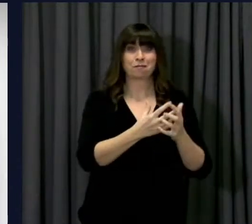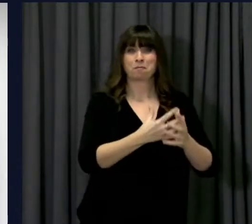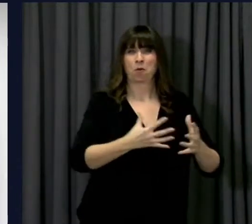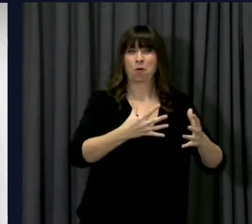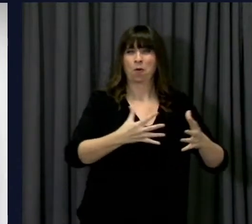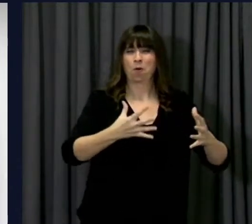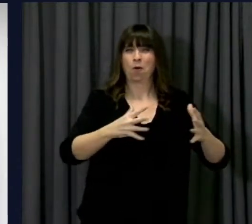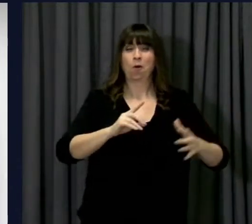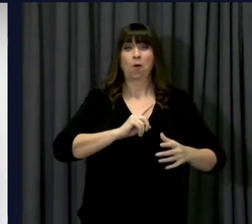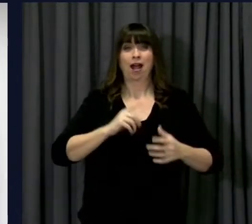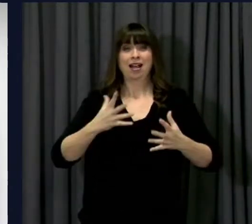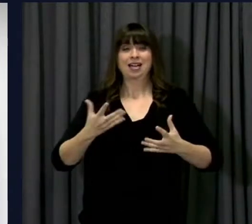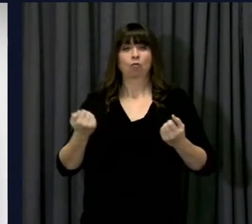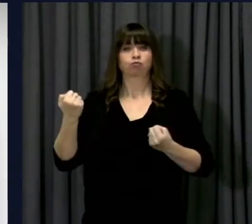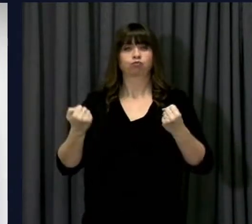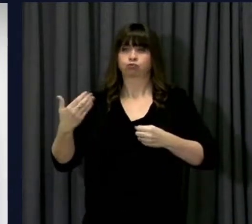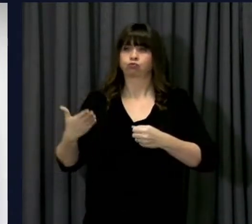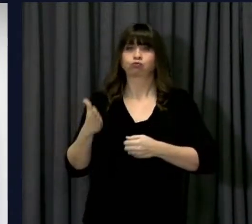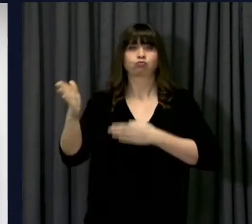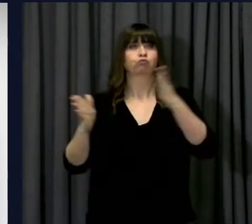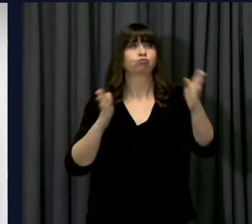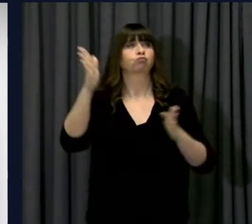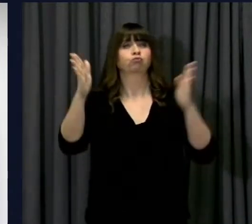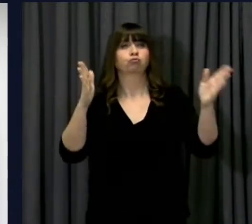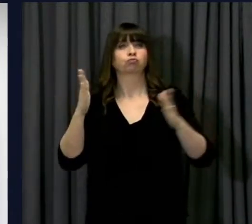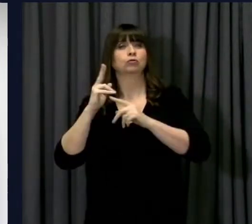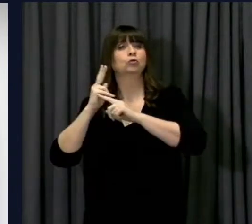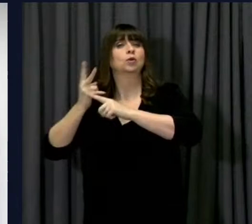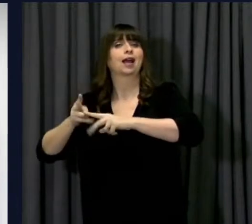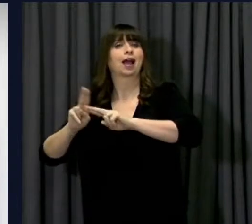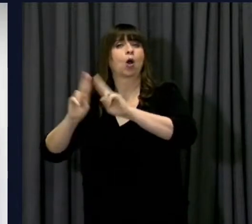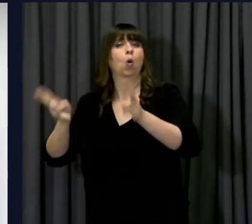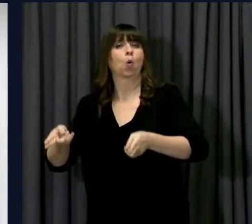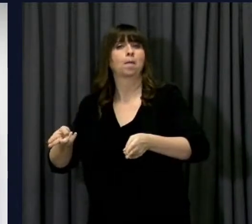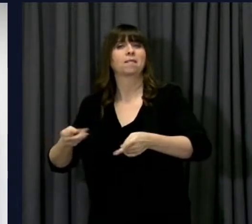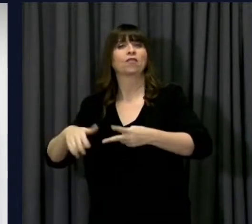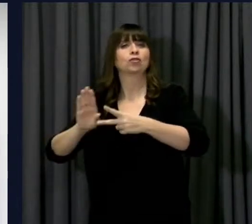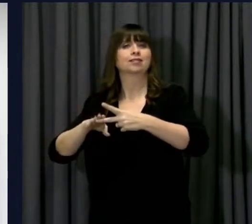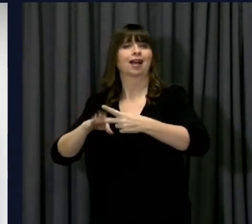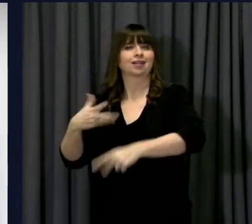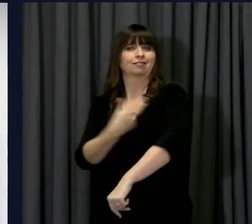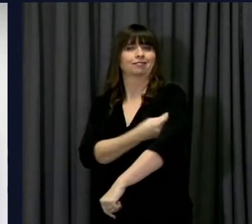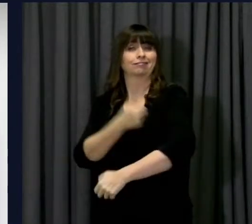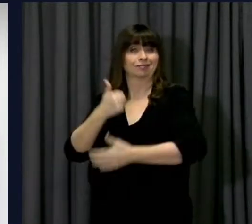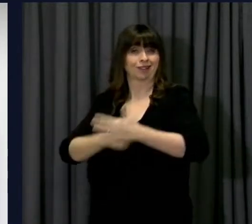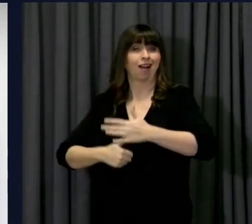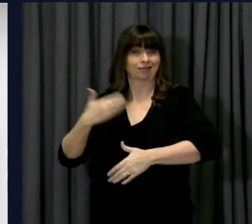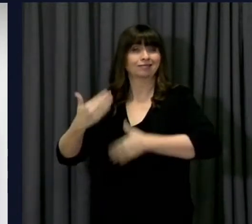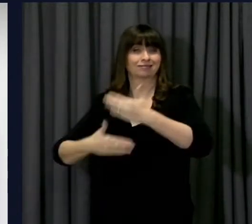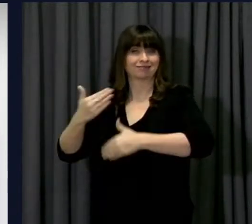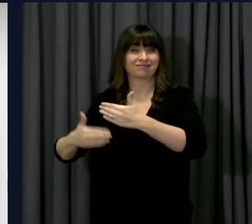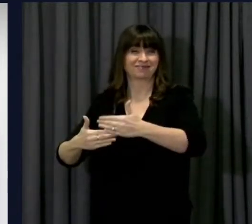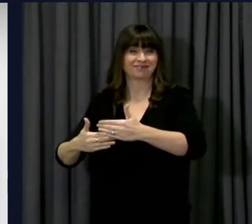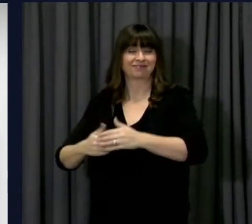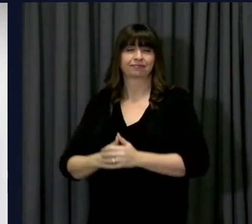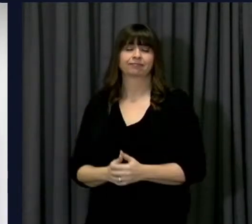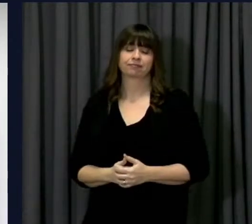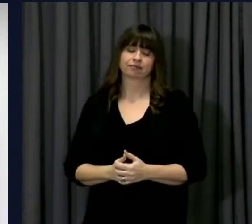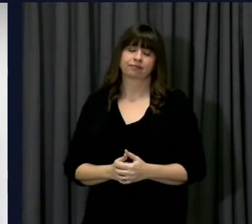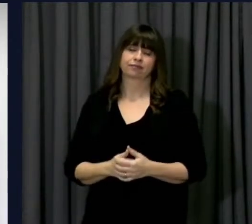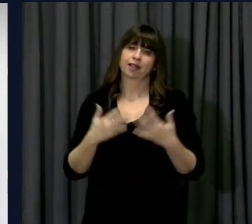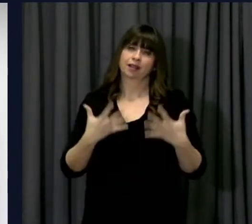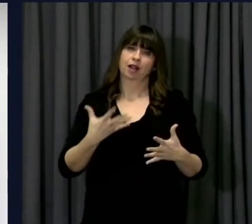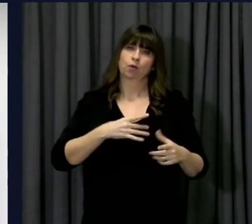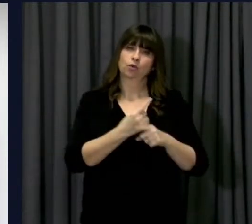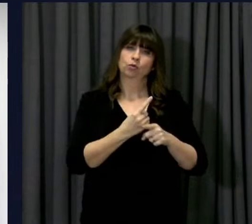teams returning to care homes to complete the vaccination process. I want to turn now to the South African